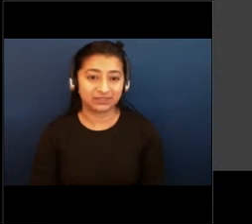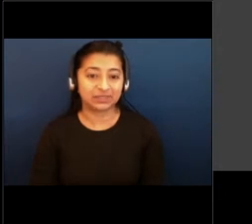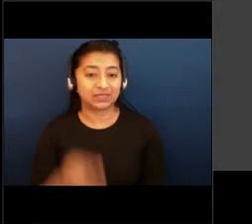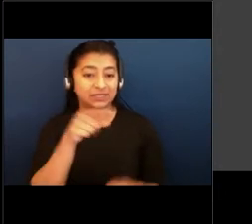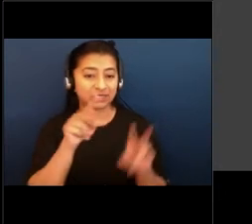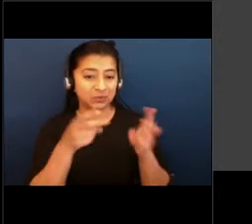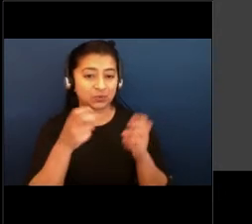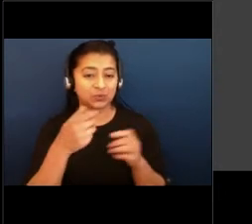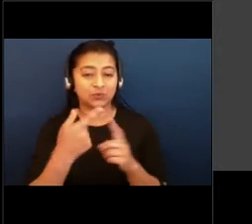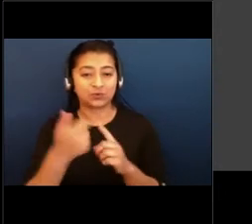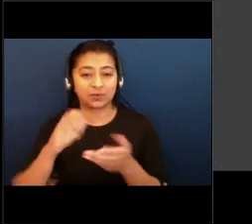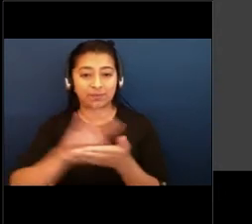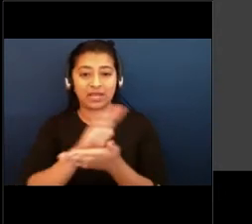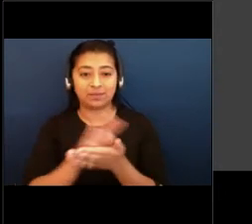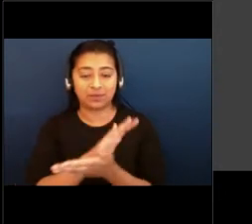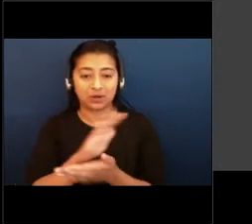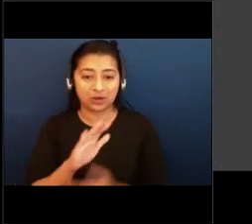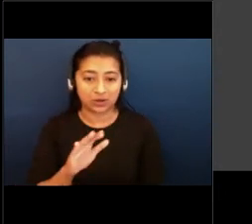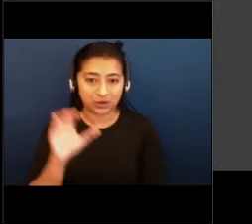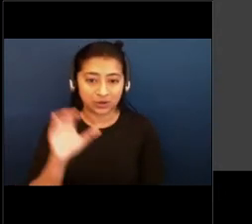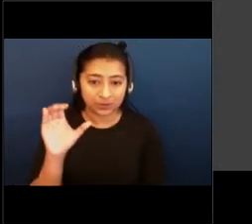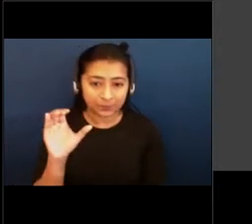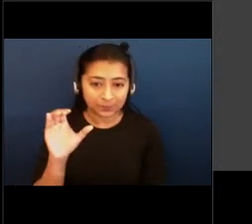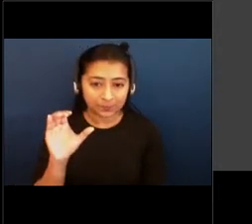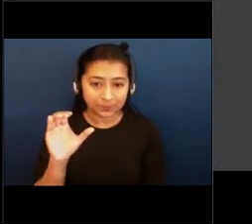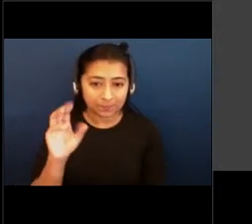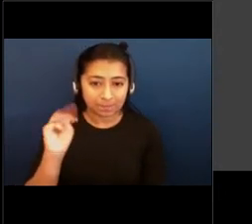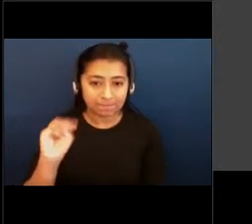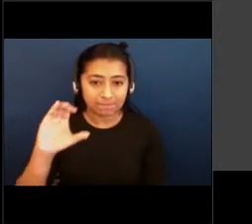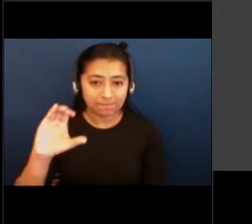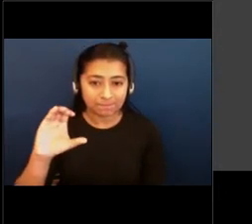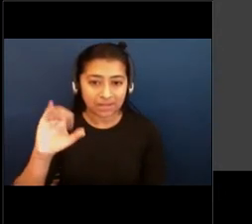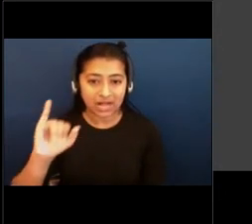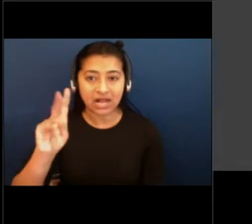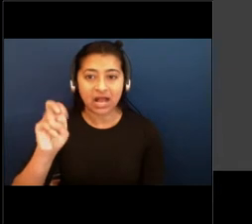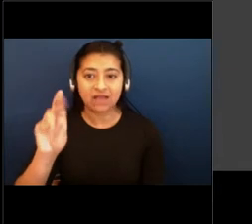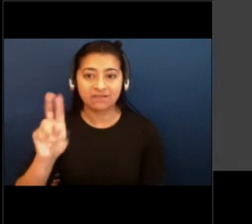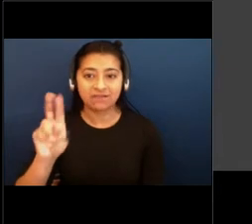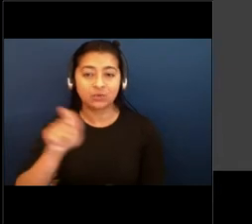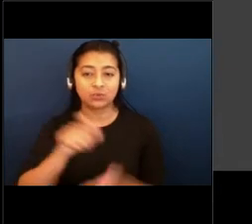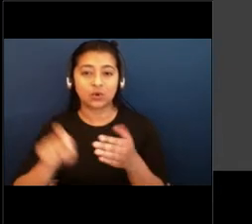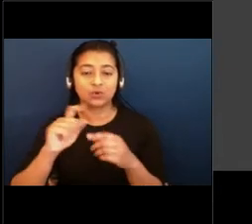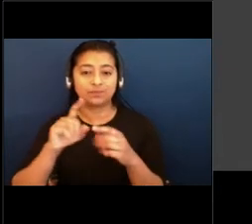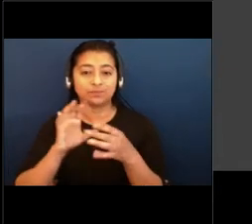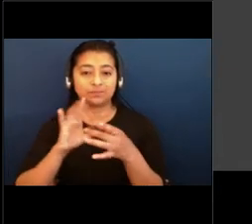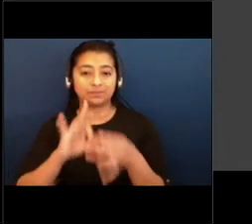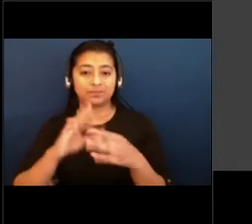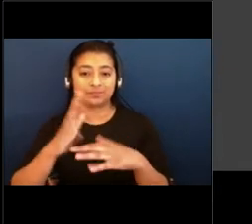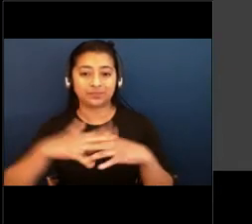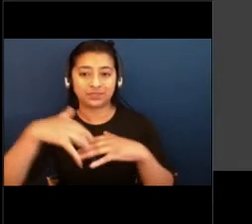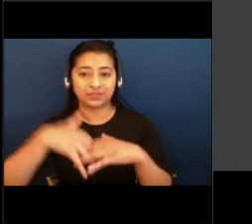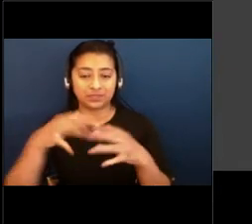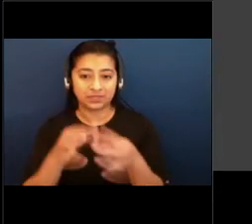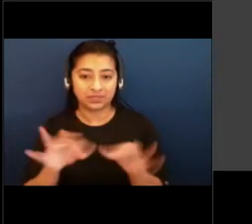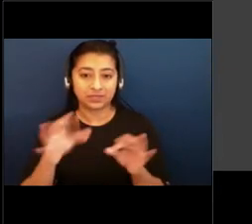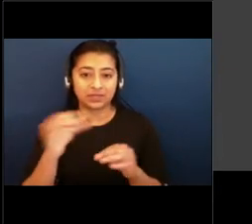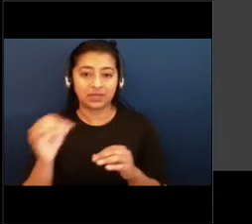that Onoa McIver recently wrote on Indigenous language revitalization and applied